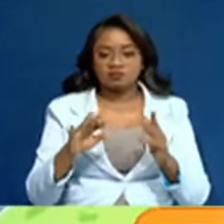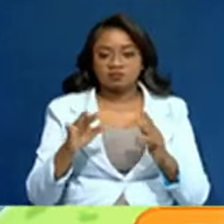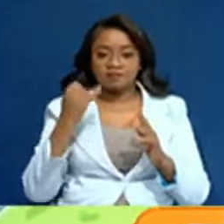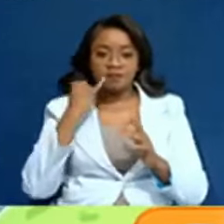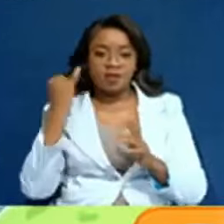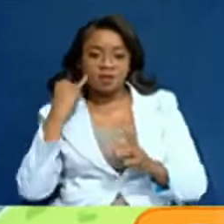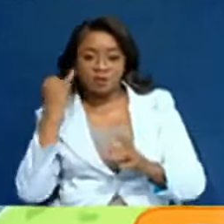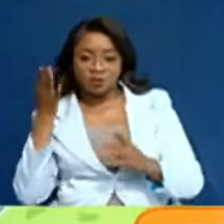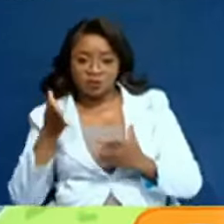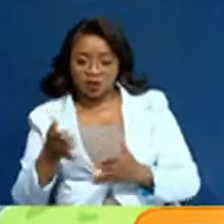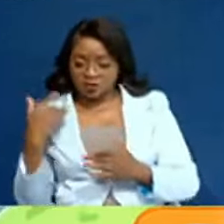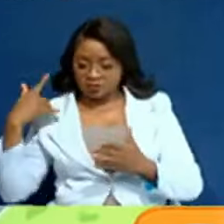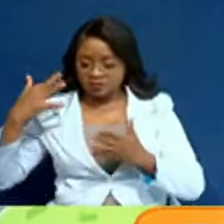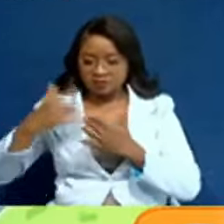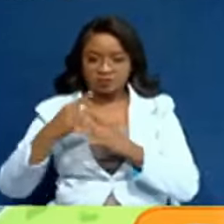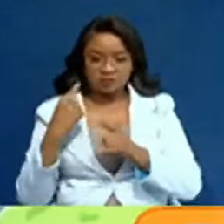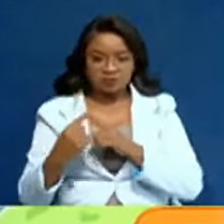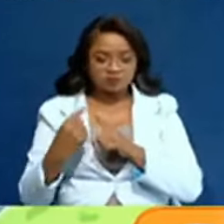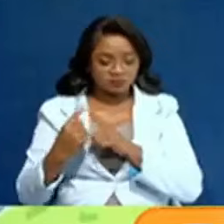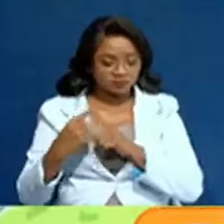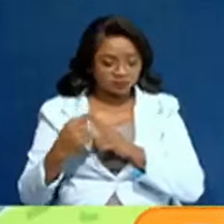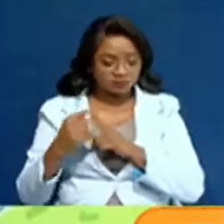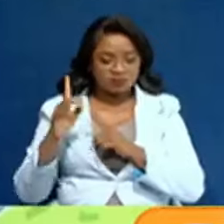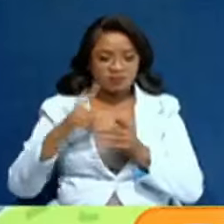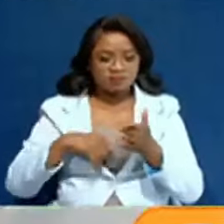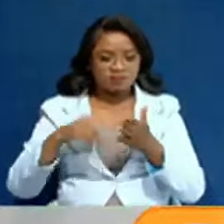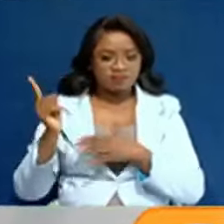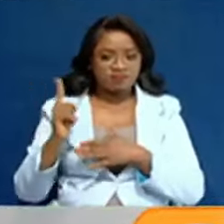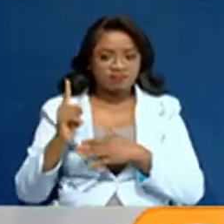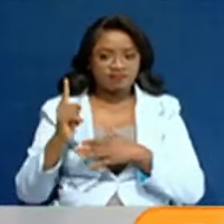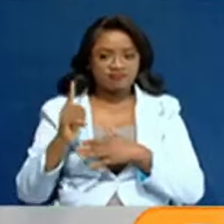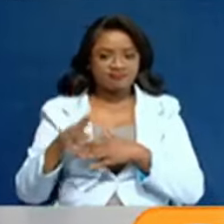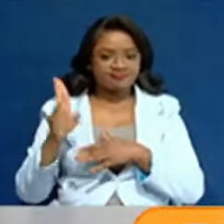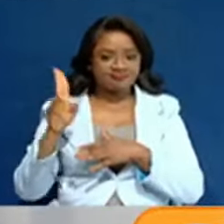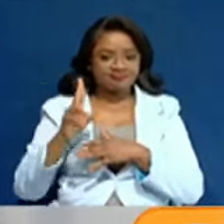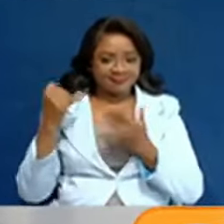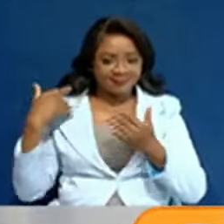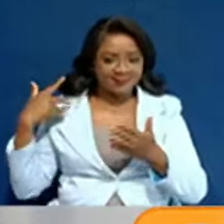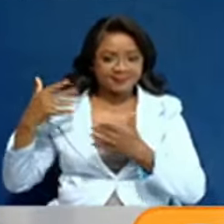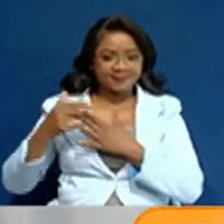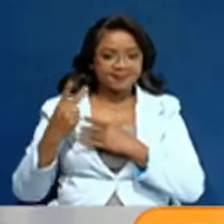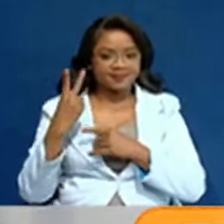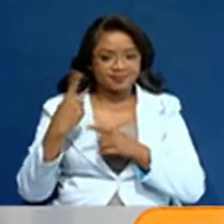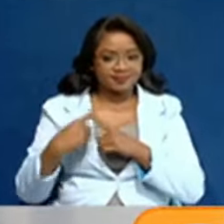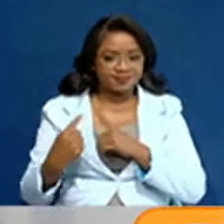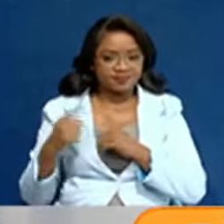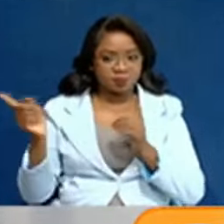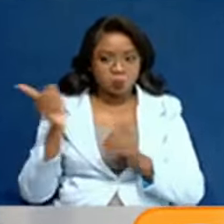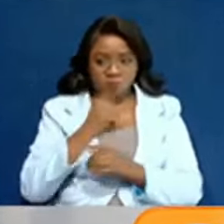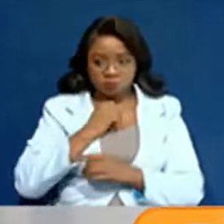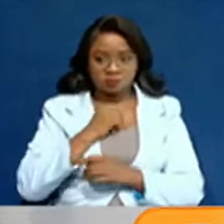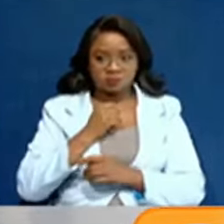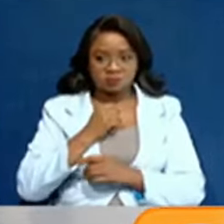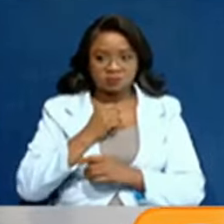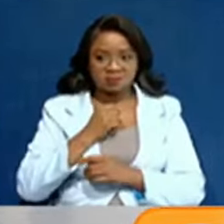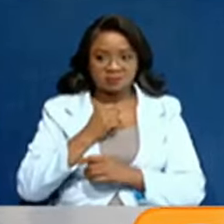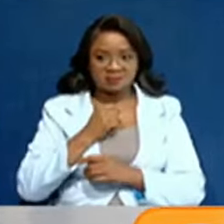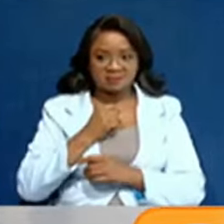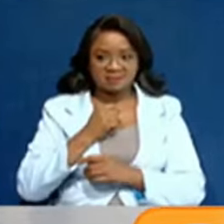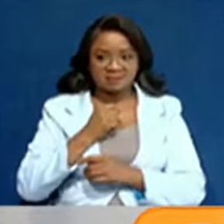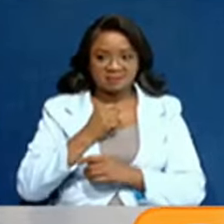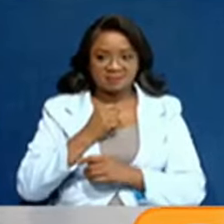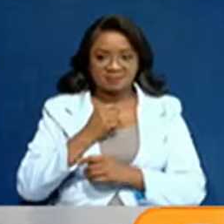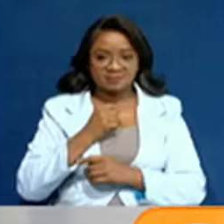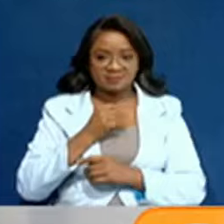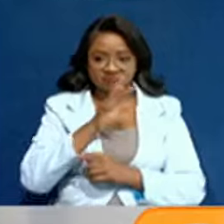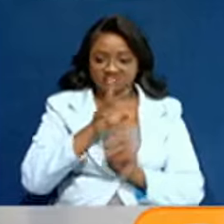it's been a city for how many years now? Because I think it was conferred the status by President Uhuru Kenyatta. So it's been more than 2 years. 3 years now. Yeah. What would you say